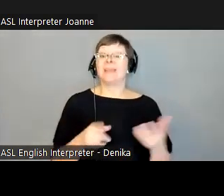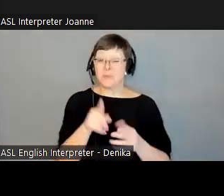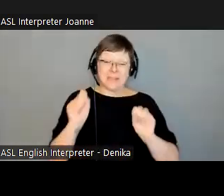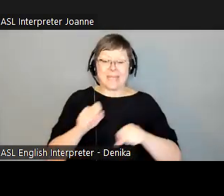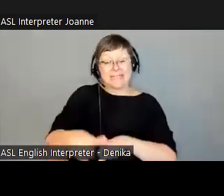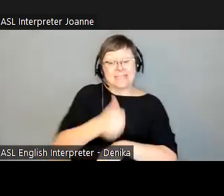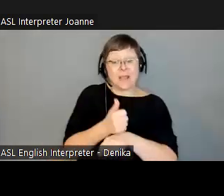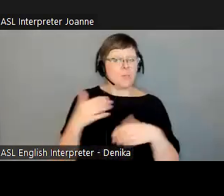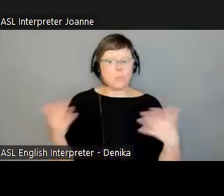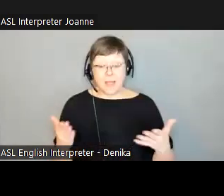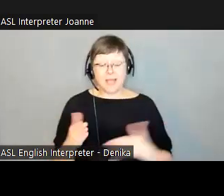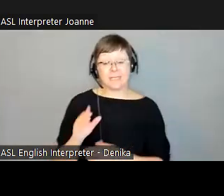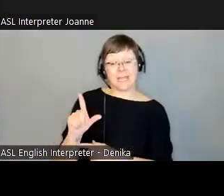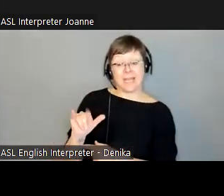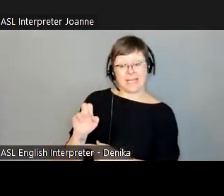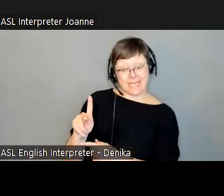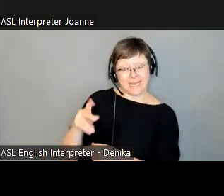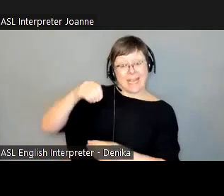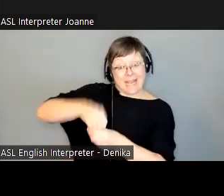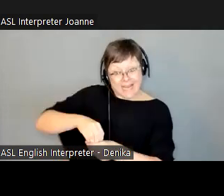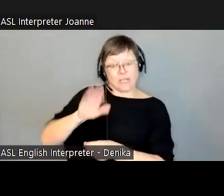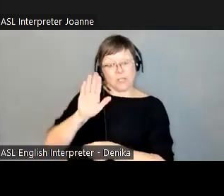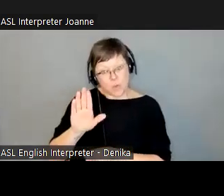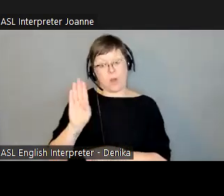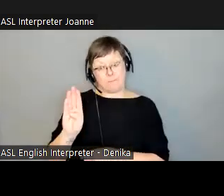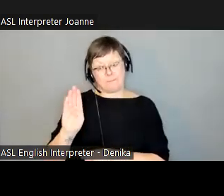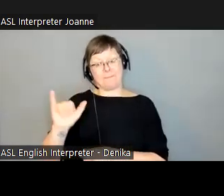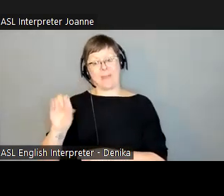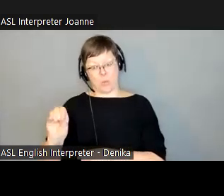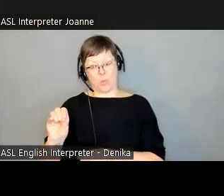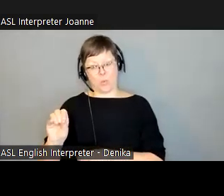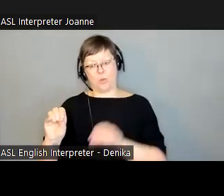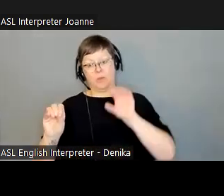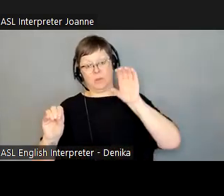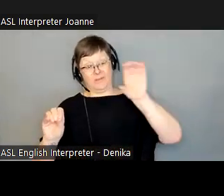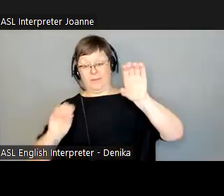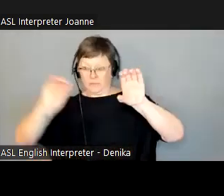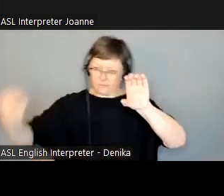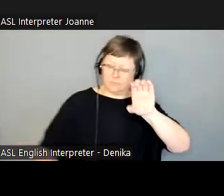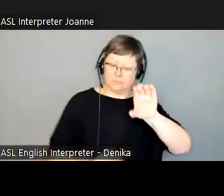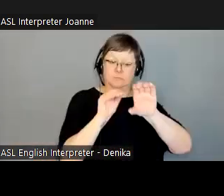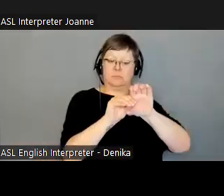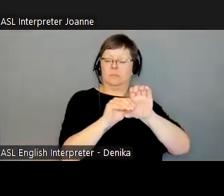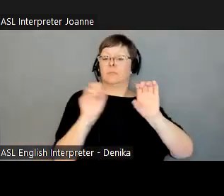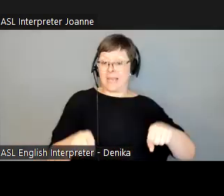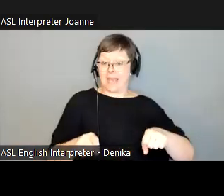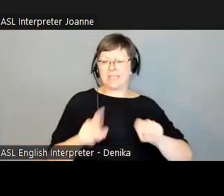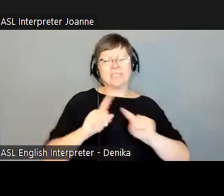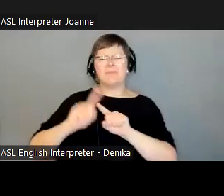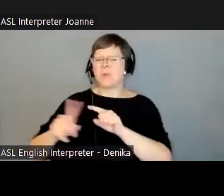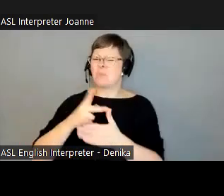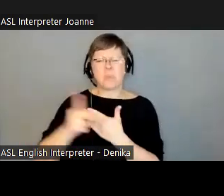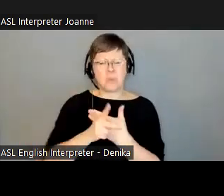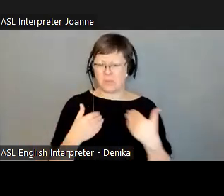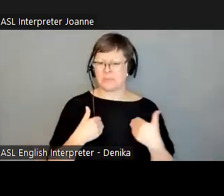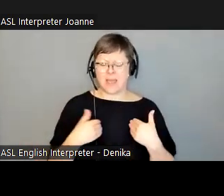function if you have an Instagram account. There are free programs out there. I just saw a question